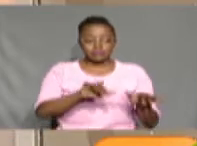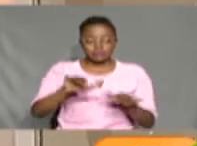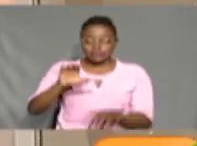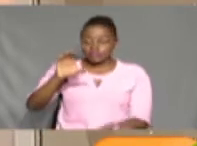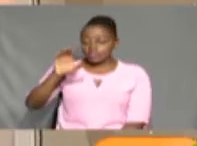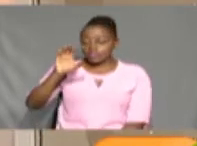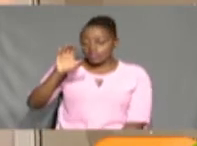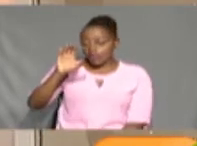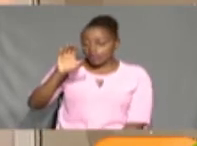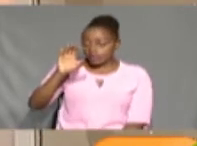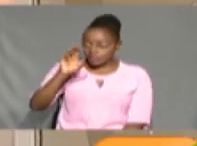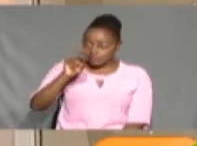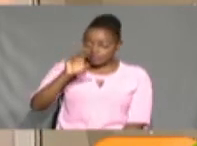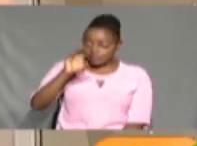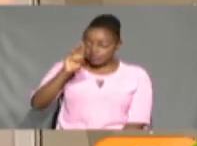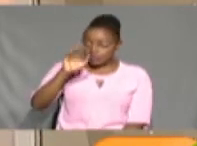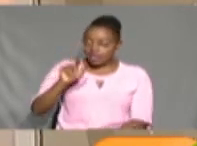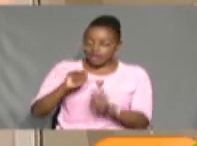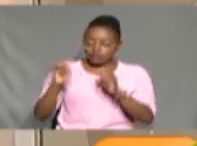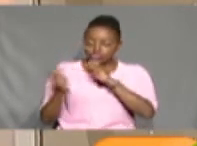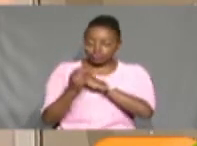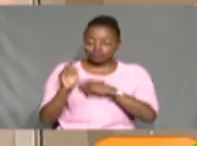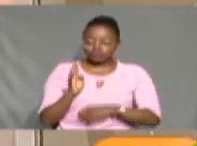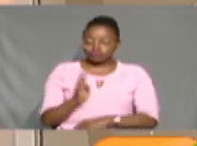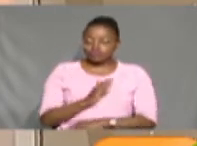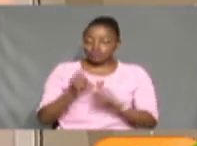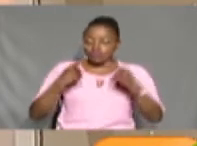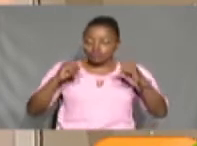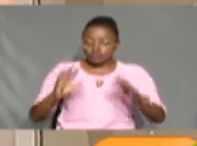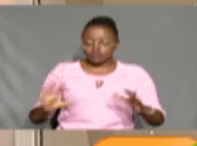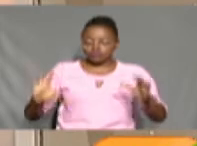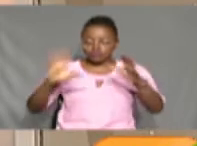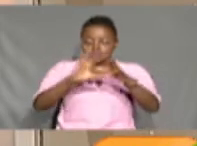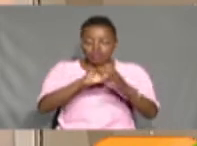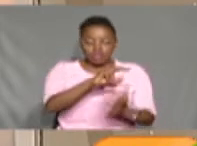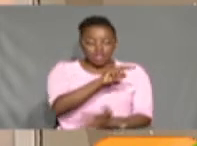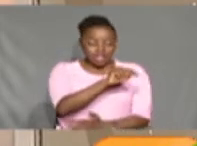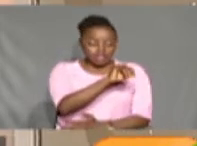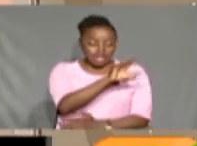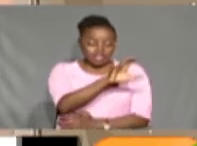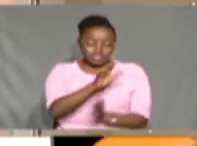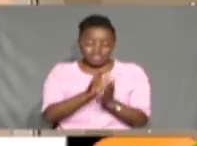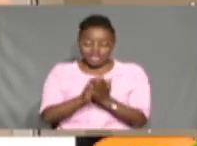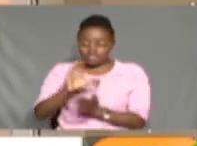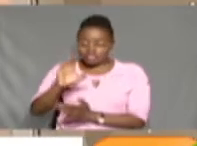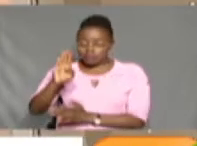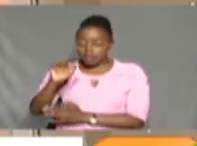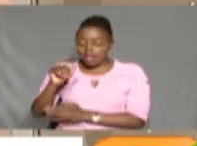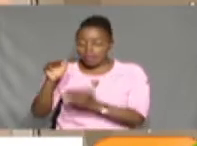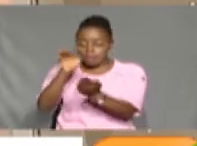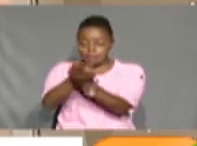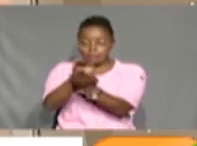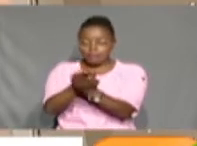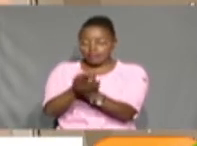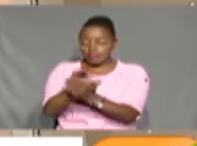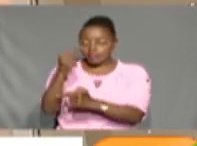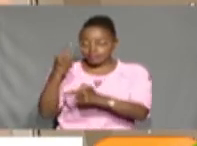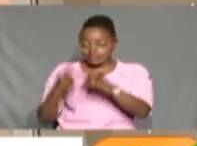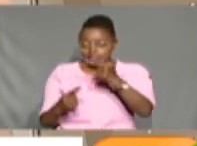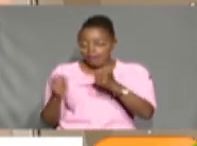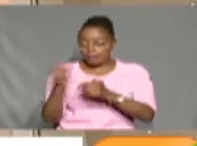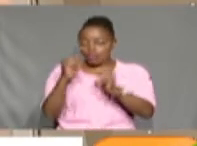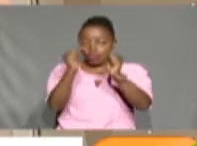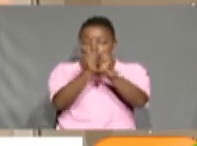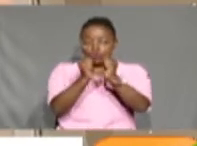NCBA Group has reconstituted its board following the successful merger of NIC and CBA banks in October this year. In a